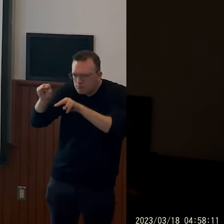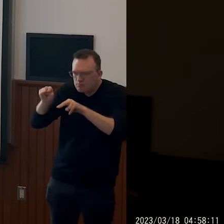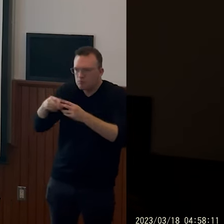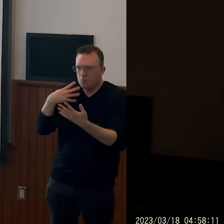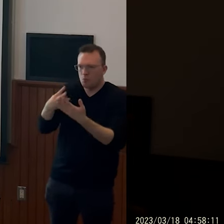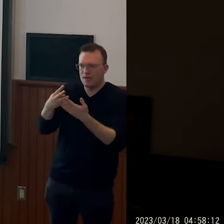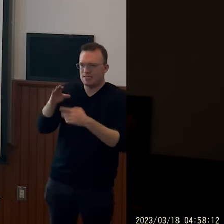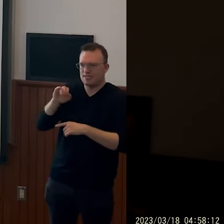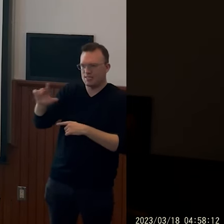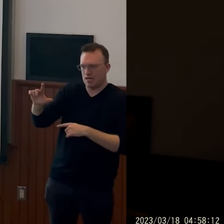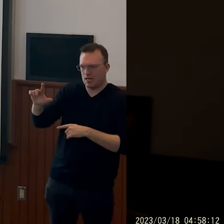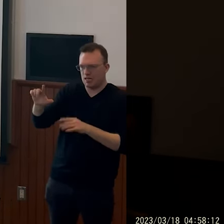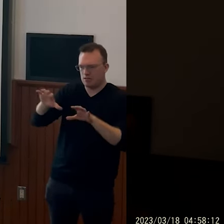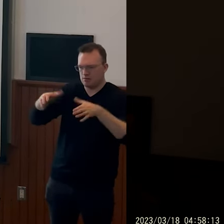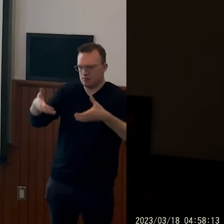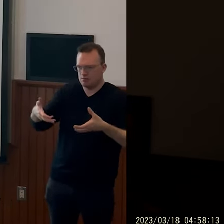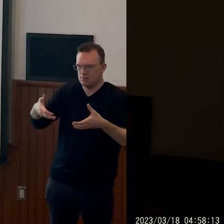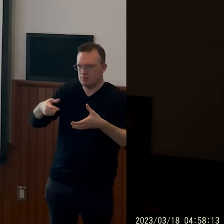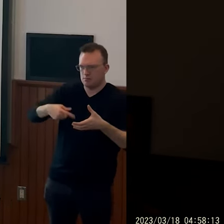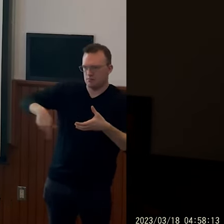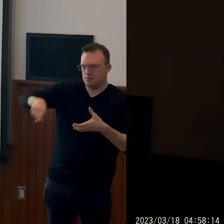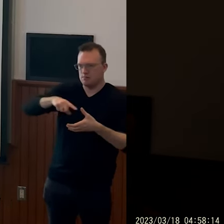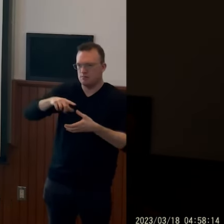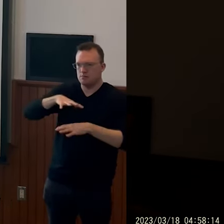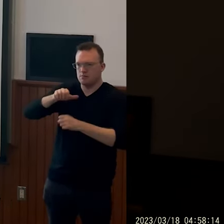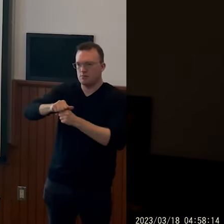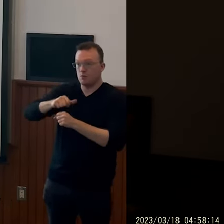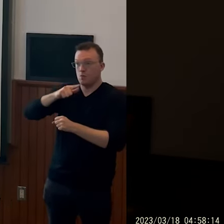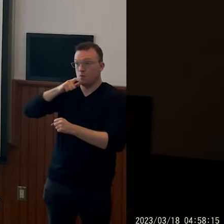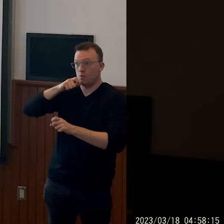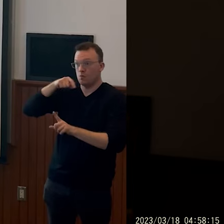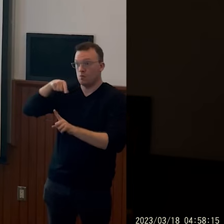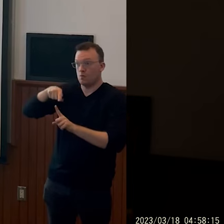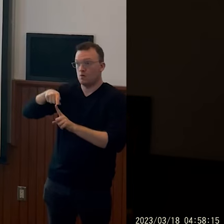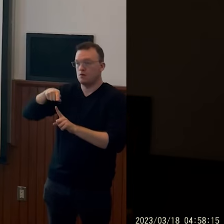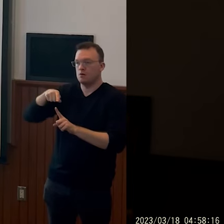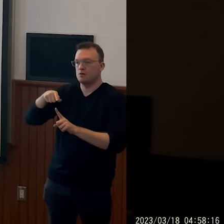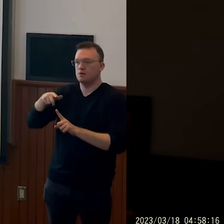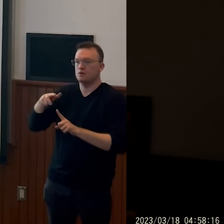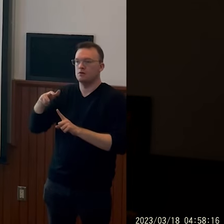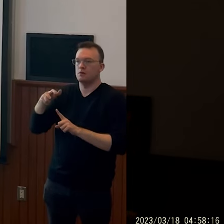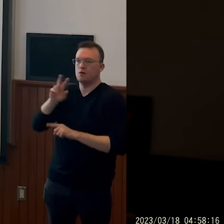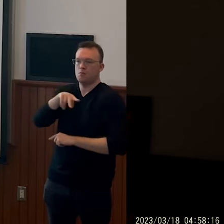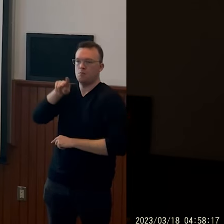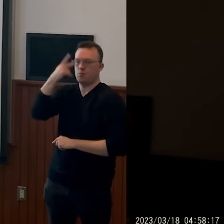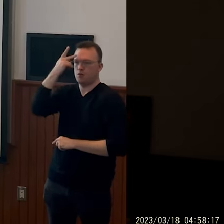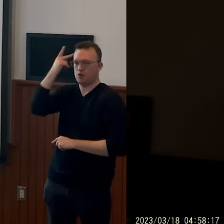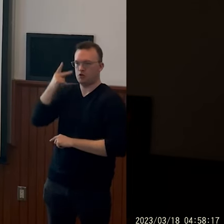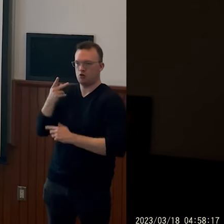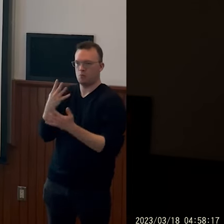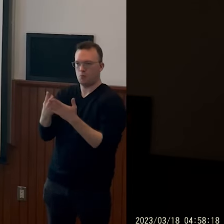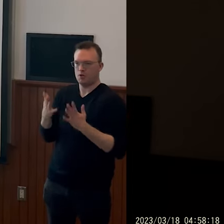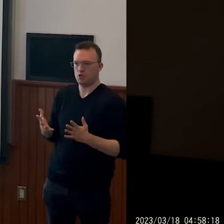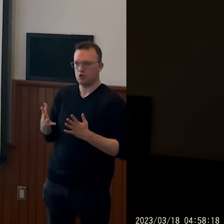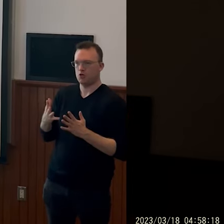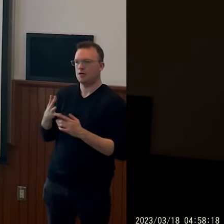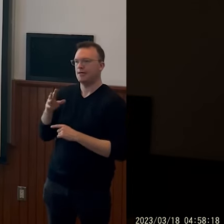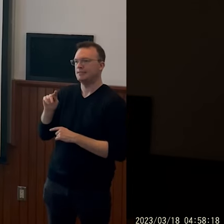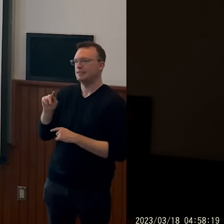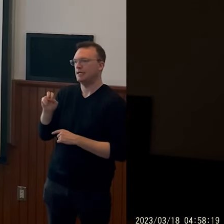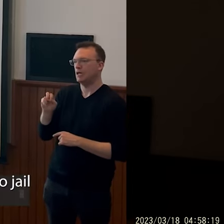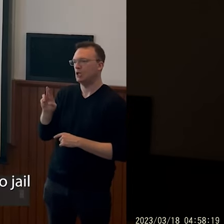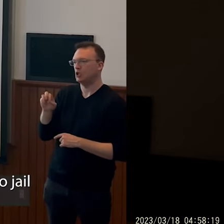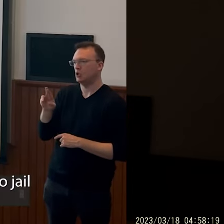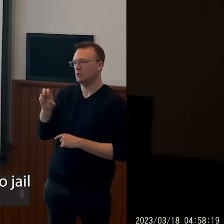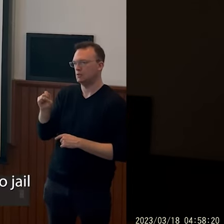prison cell usually reserved for a political prisoner or terrorist. However,